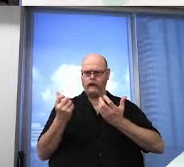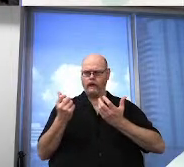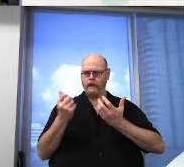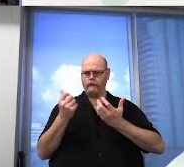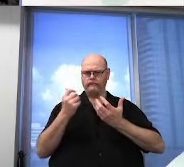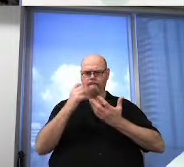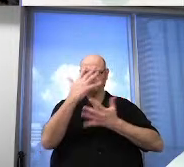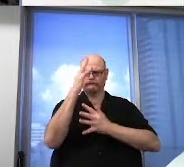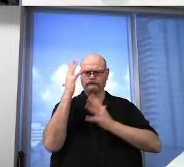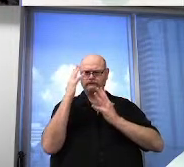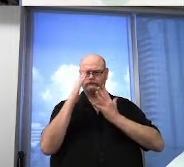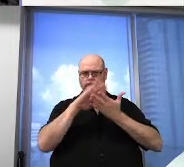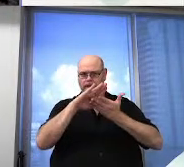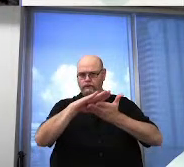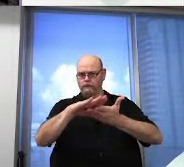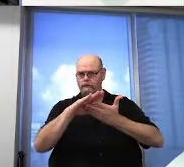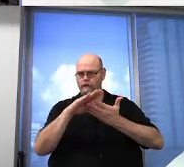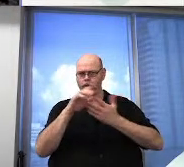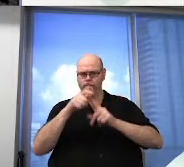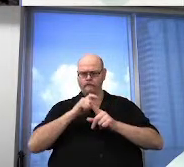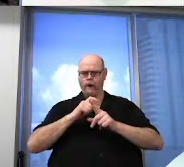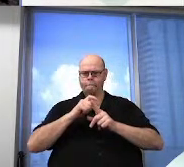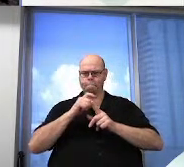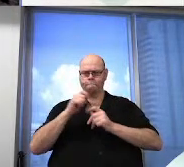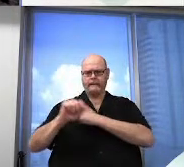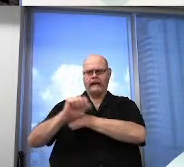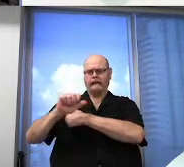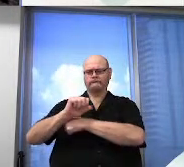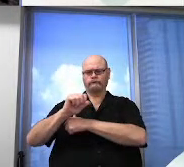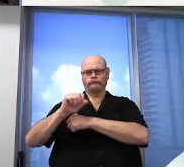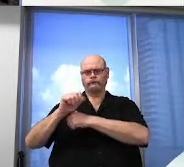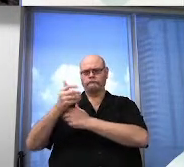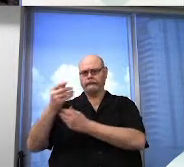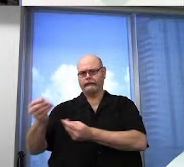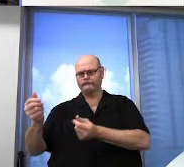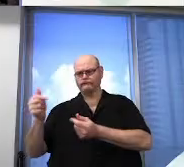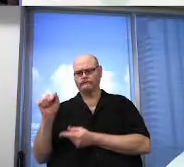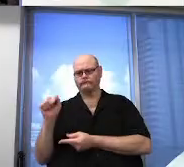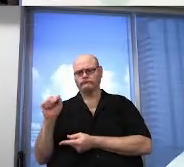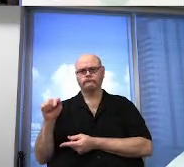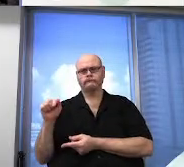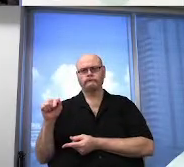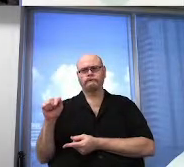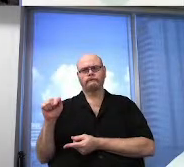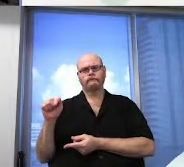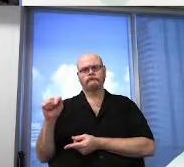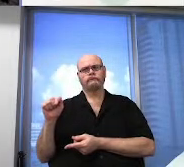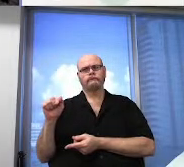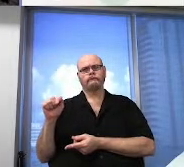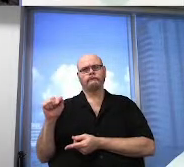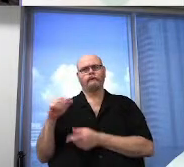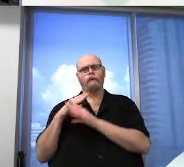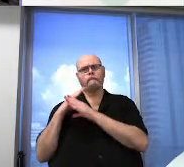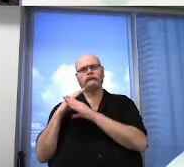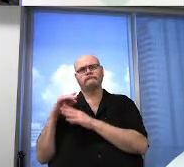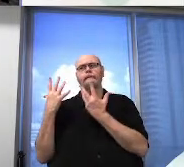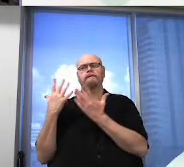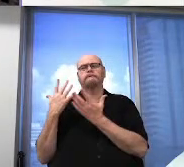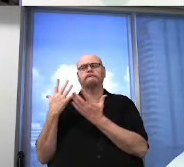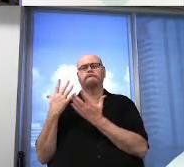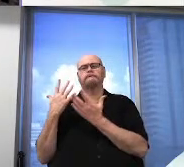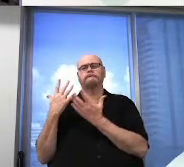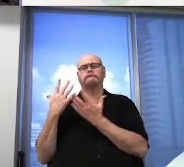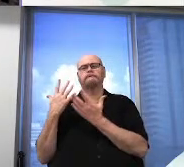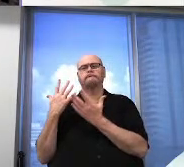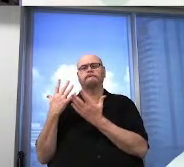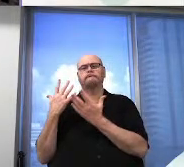vegetation clearing is coming from the hazard mitigation portion of the?